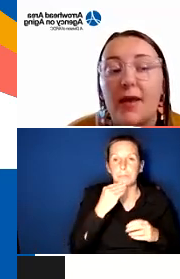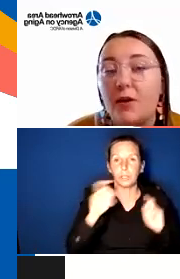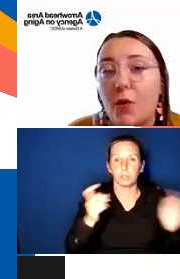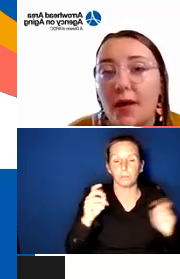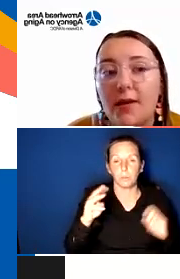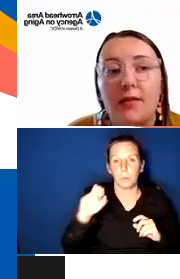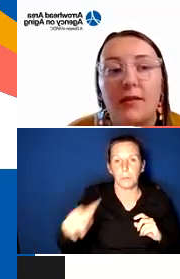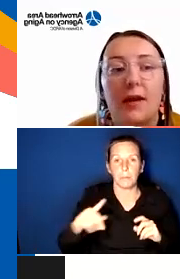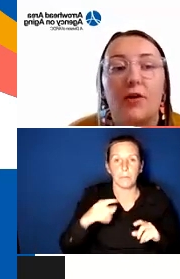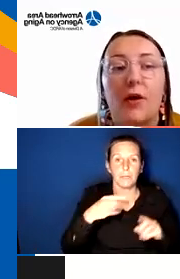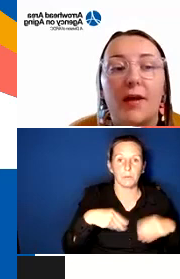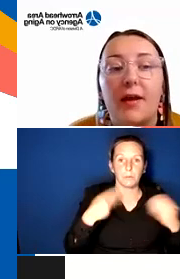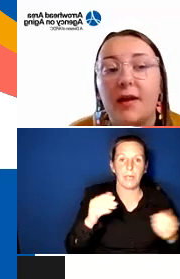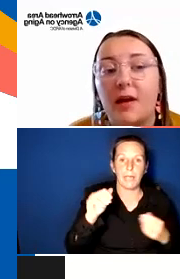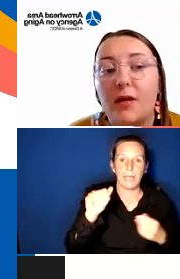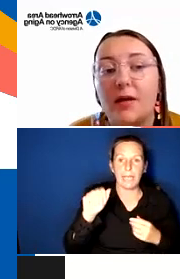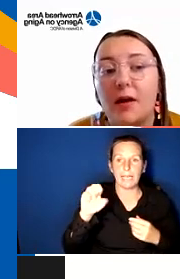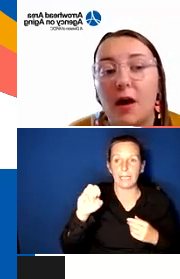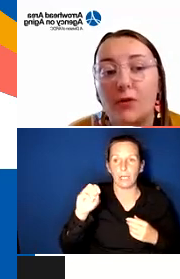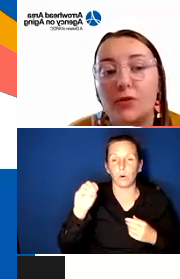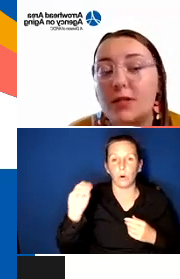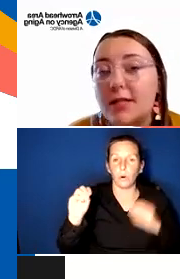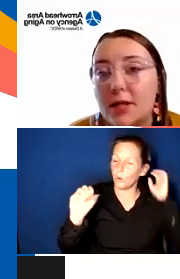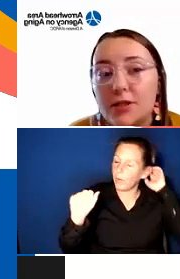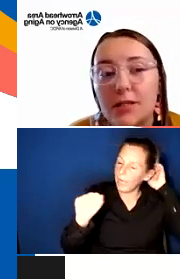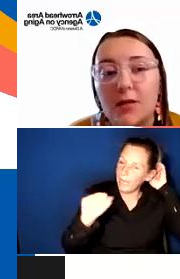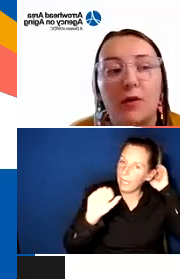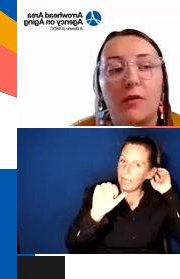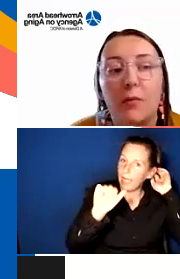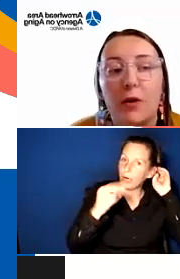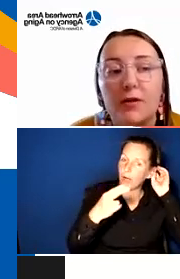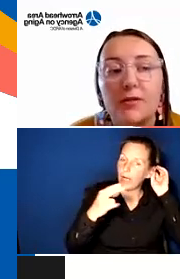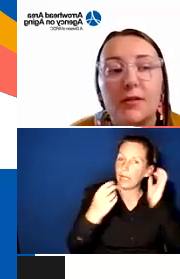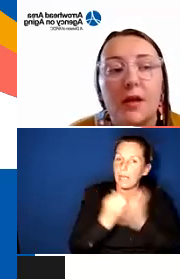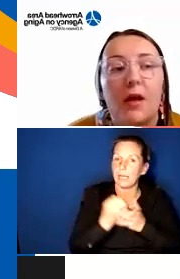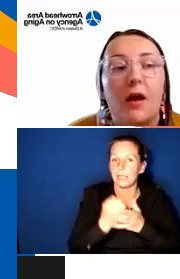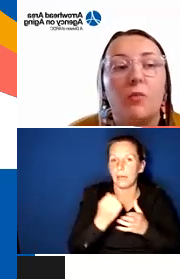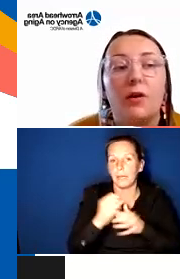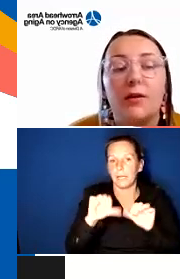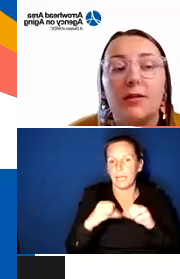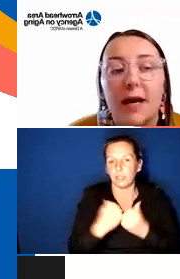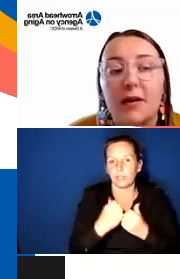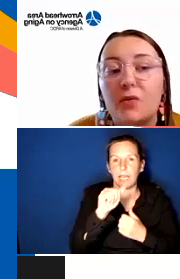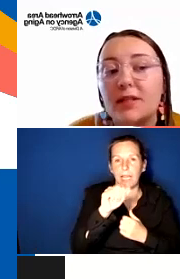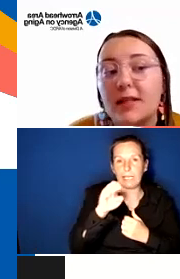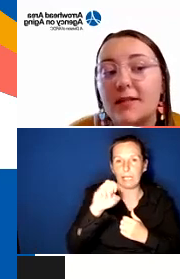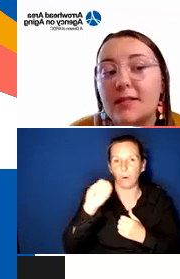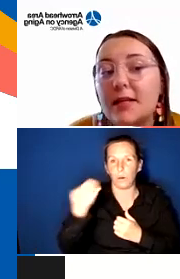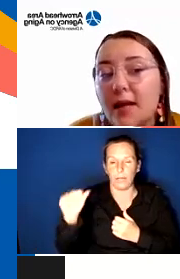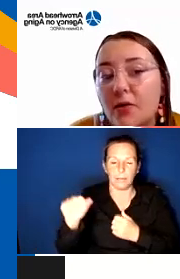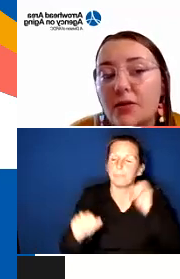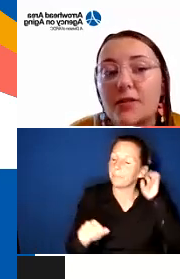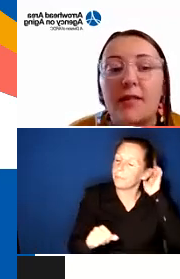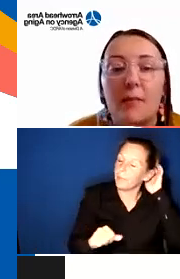by AEOA, the Arrowhead Economic Opportunity Agency, one of our partners, where the data was